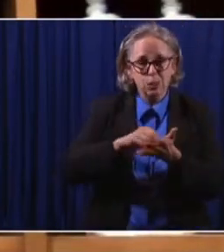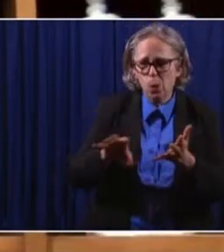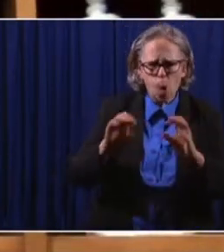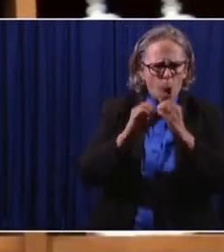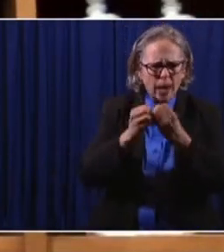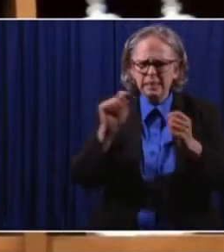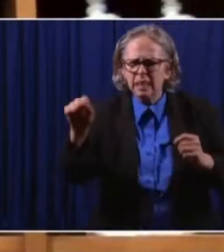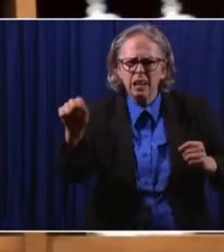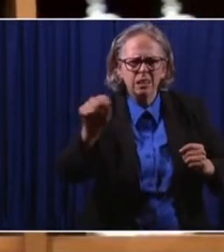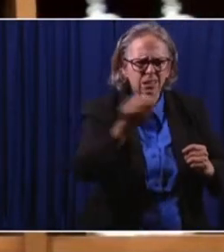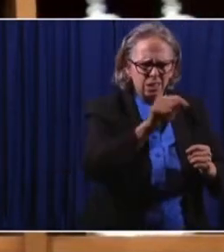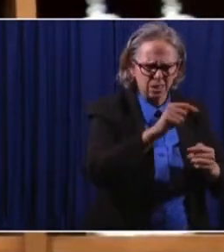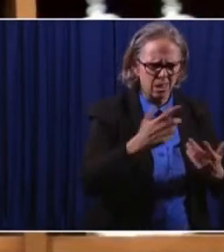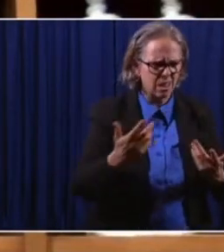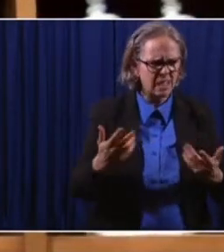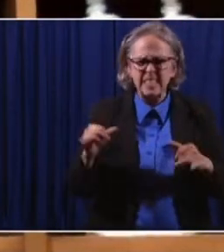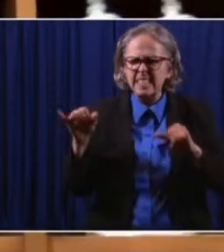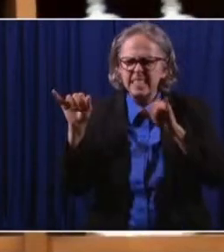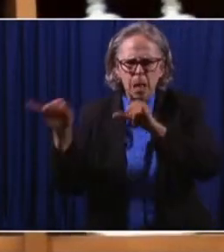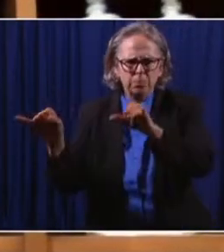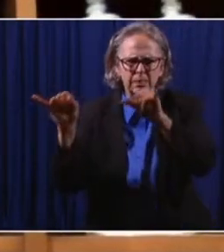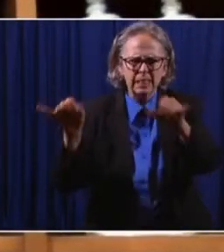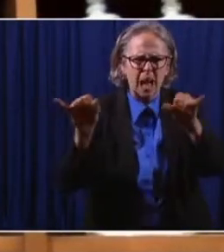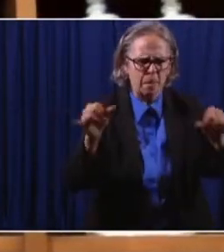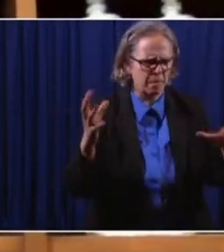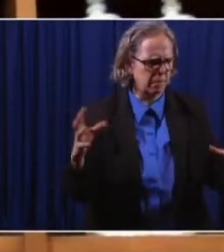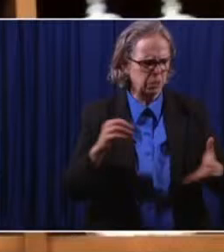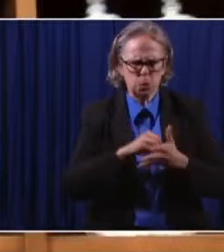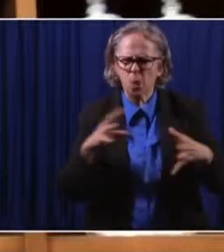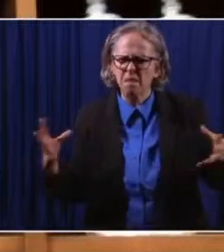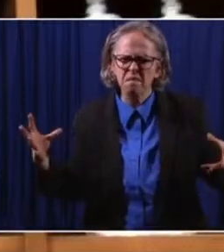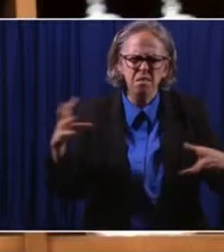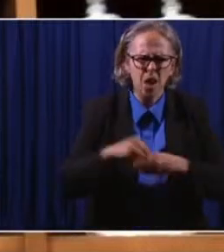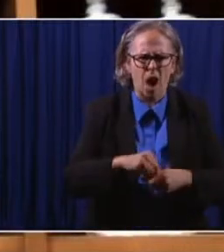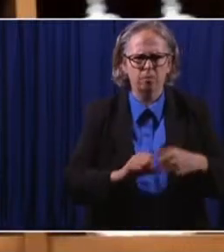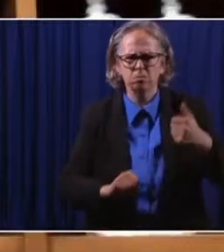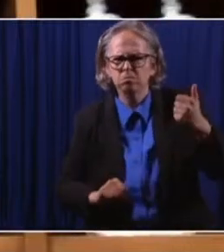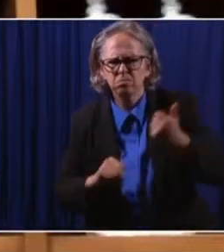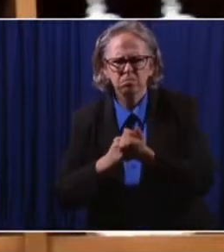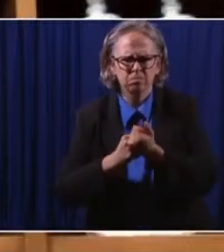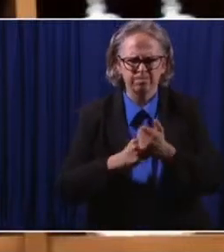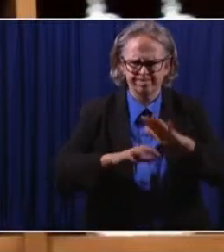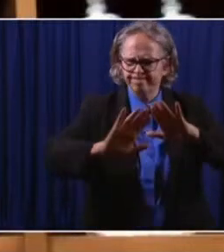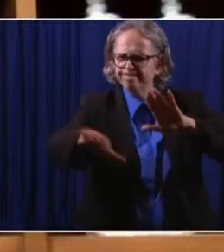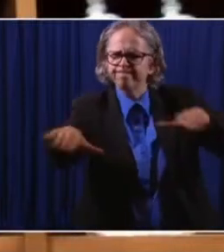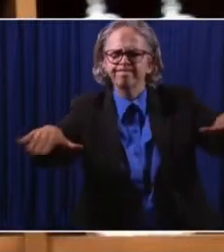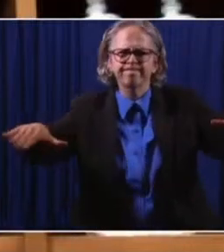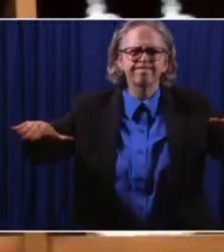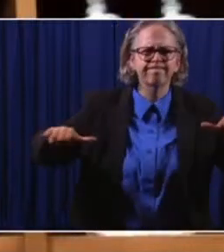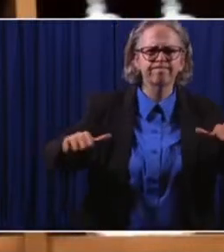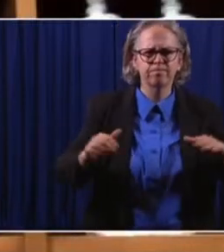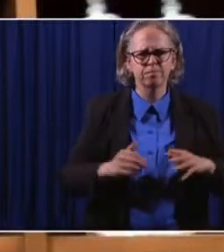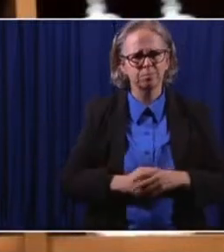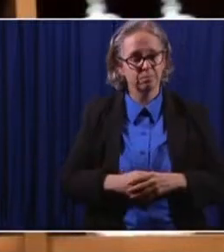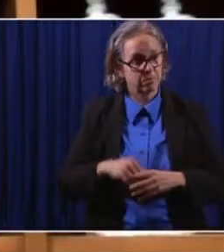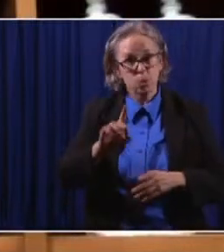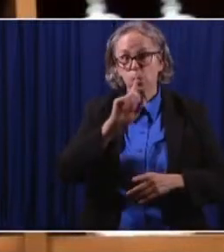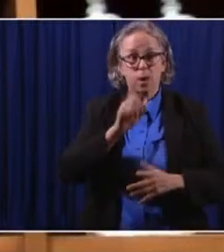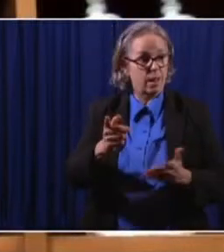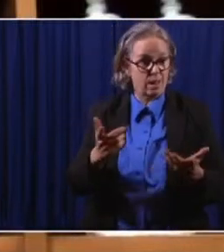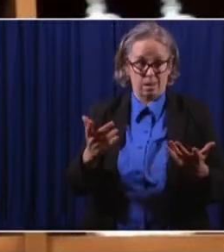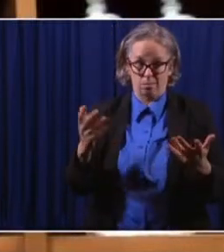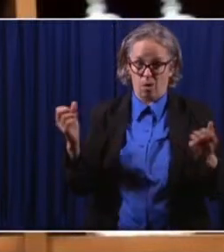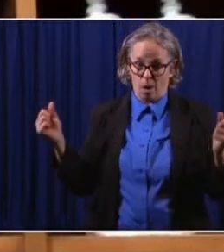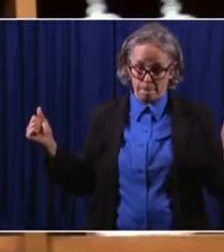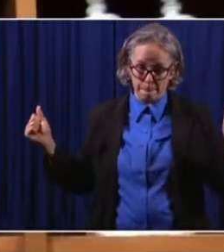to buy in and have bought in from day one to be able to make sure that the causes that we've had across campus kind of all come back to making sure that we